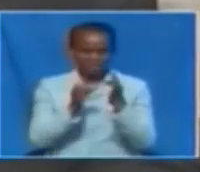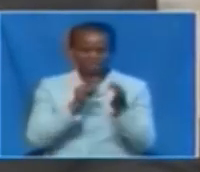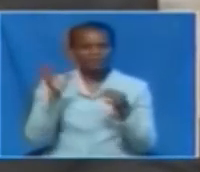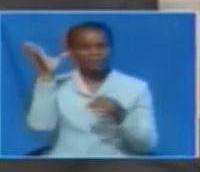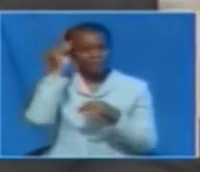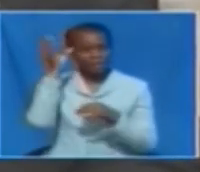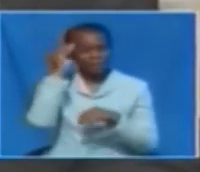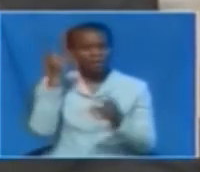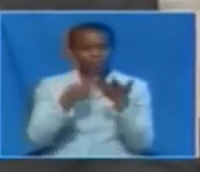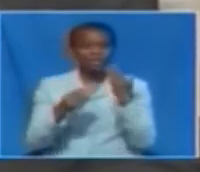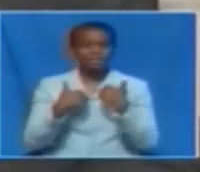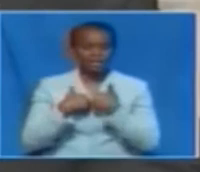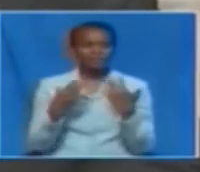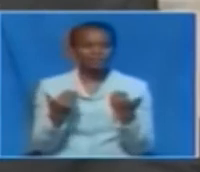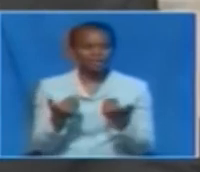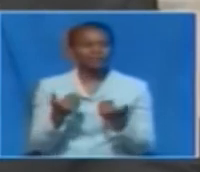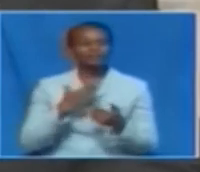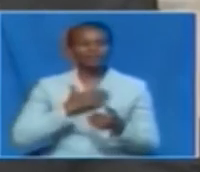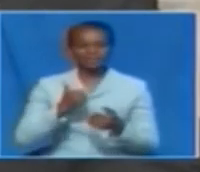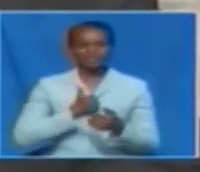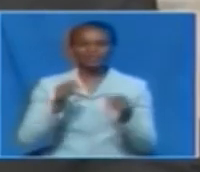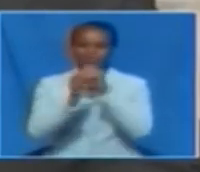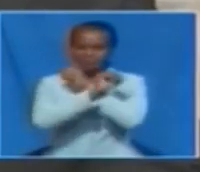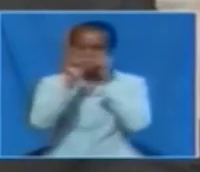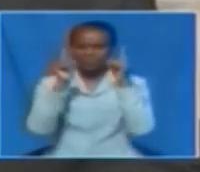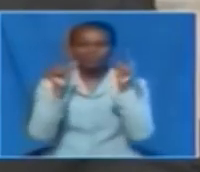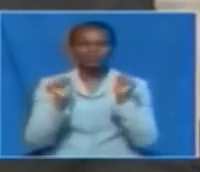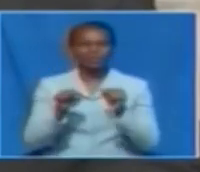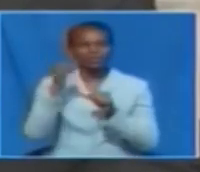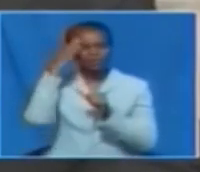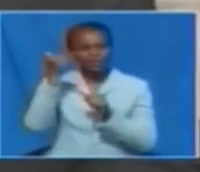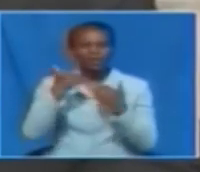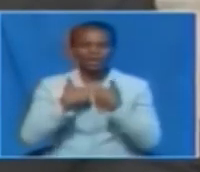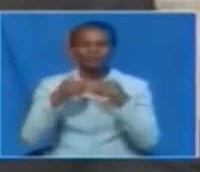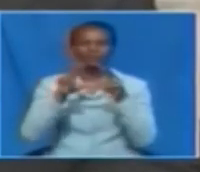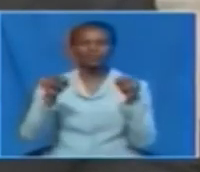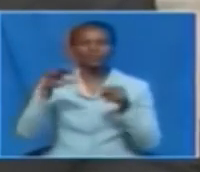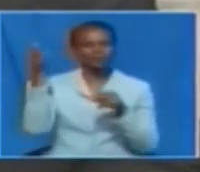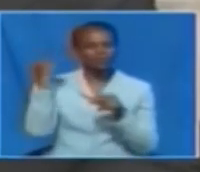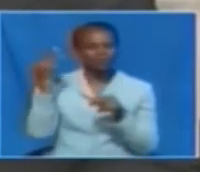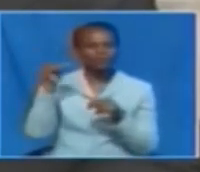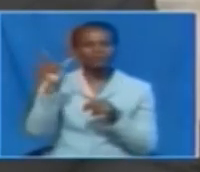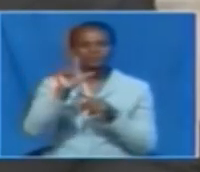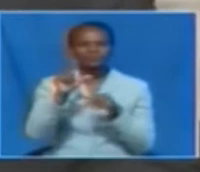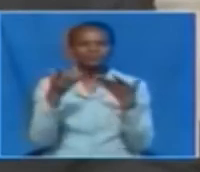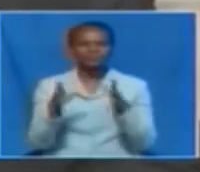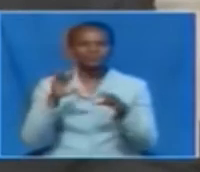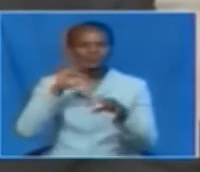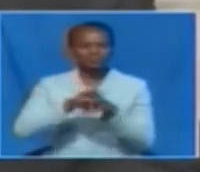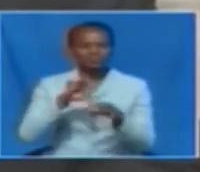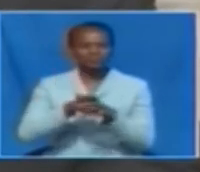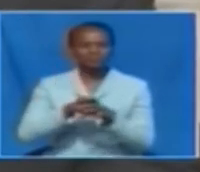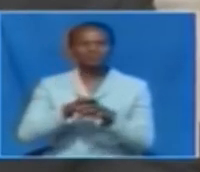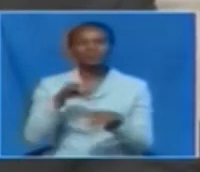I experienced, then I would have been very shocked, because there's no former ruling party that loses an election, that does not go